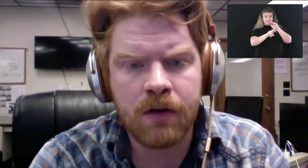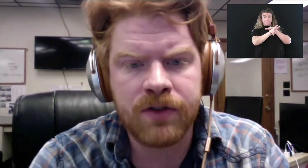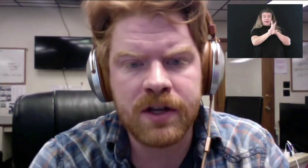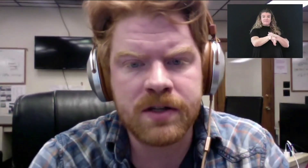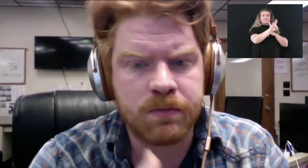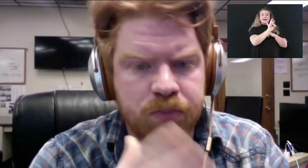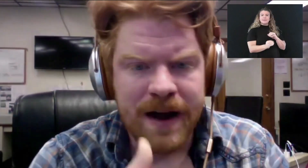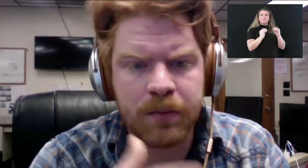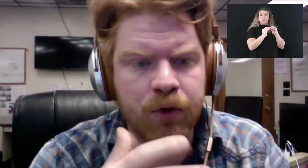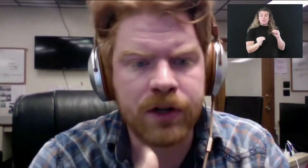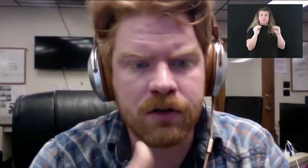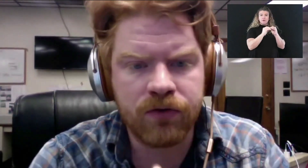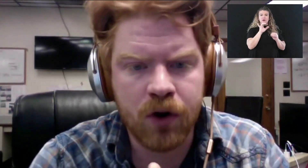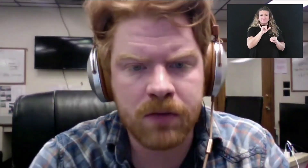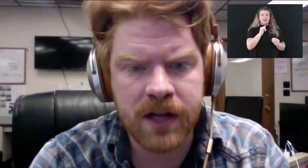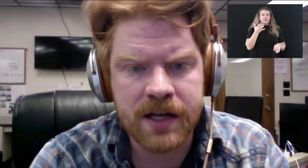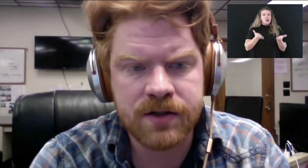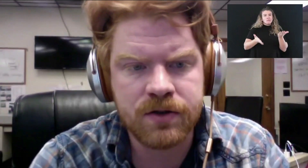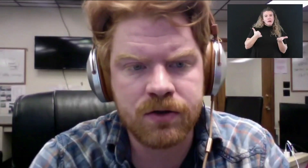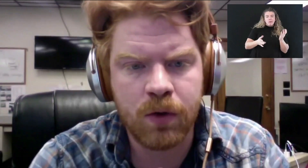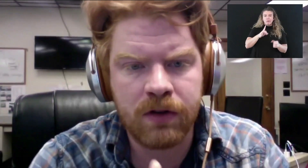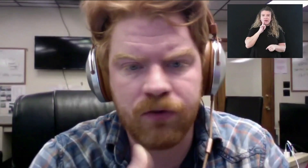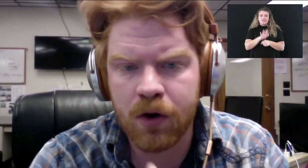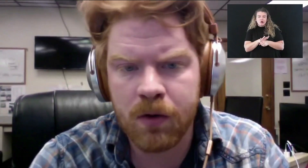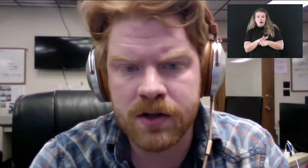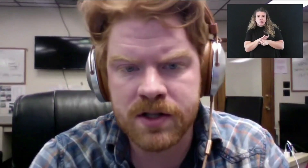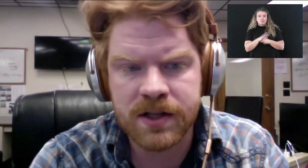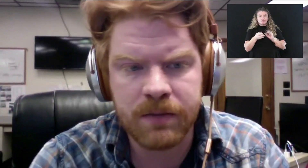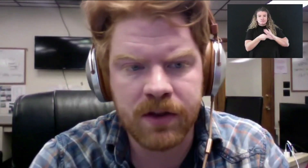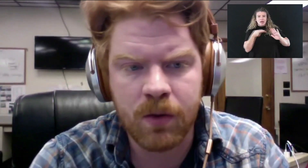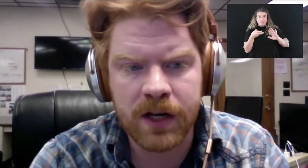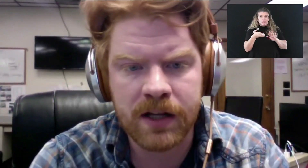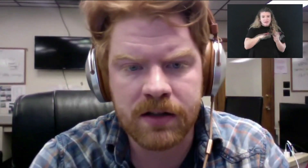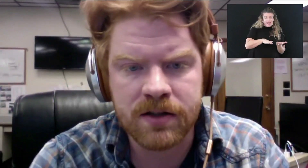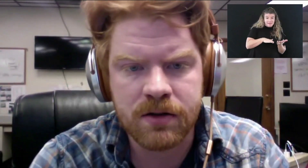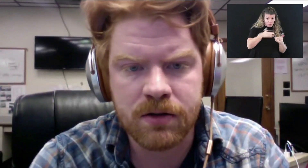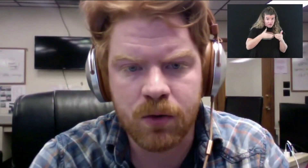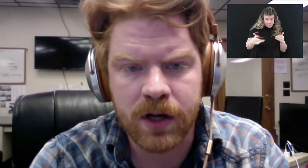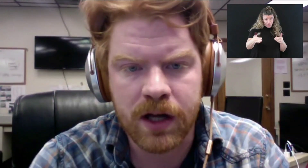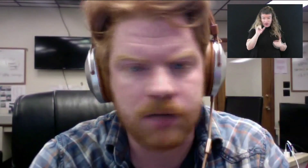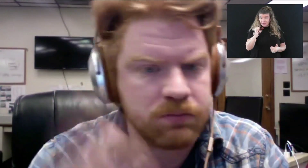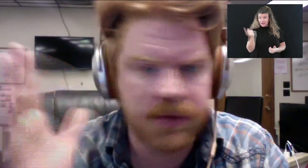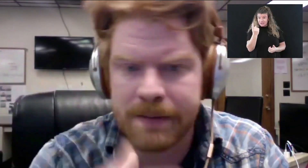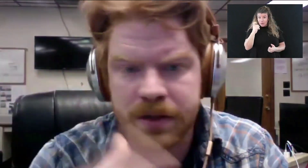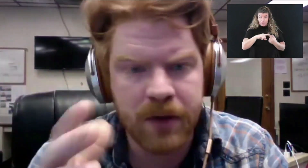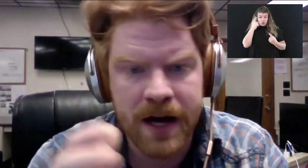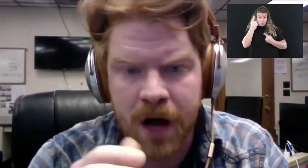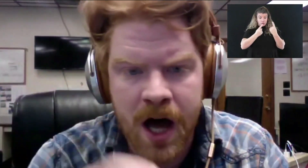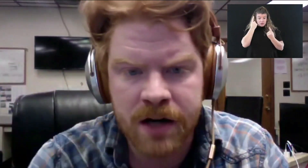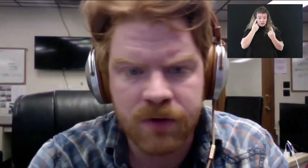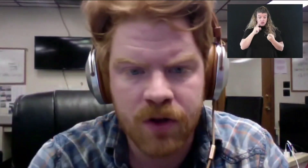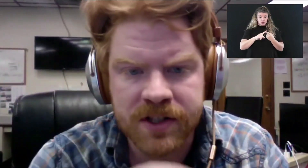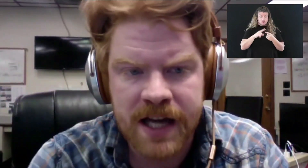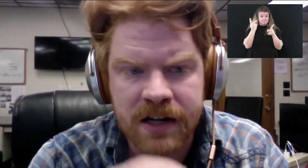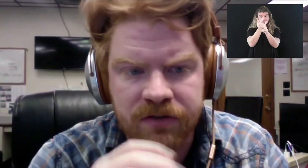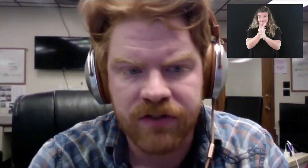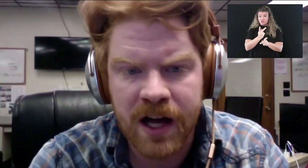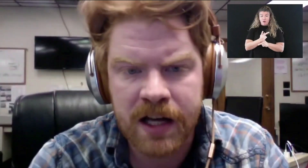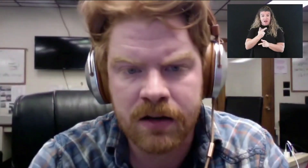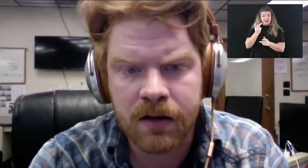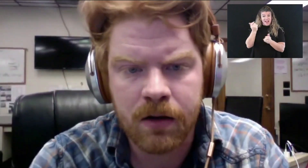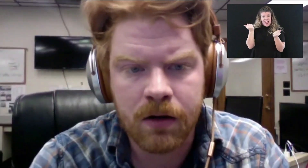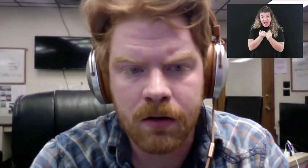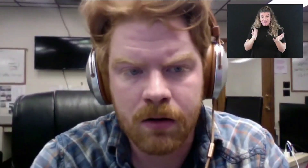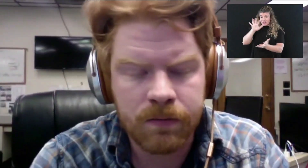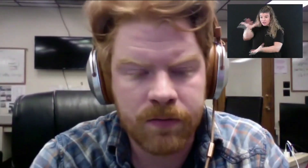more of these probable and confirmed cases going forward? Is this something that we need to consider doing a top-to-bottom audit of all the data to